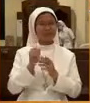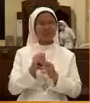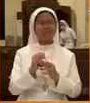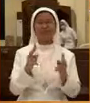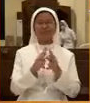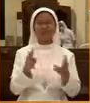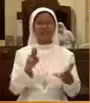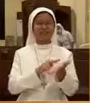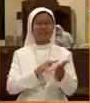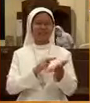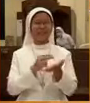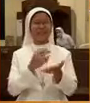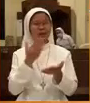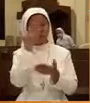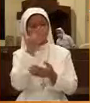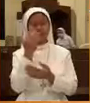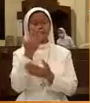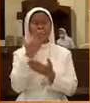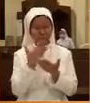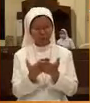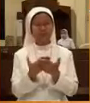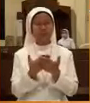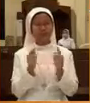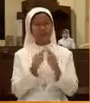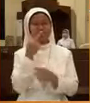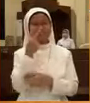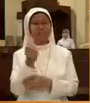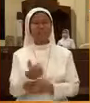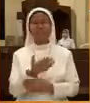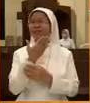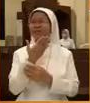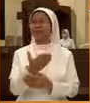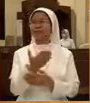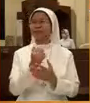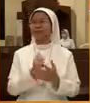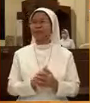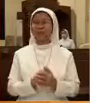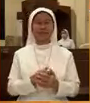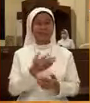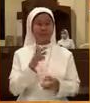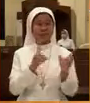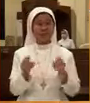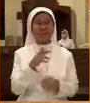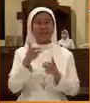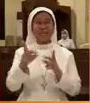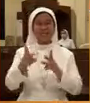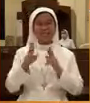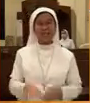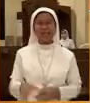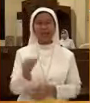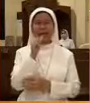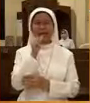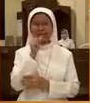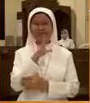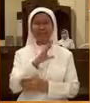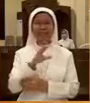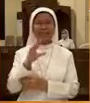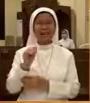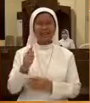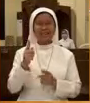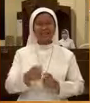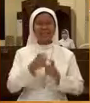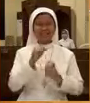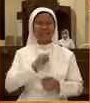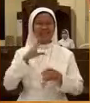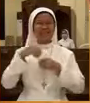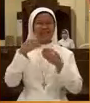you. Natanggap mo ba yung pinadala kong pili? Salamat. At saka yung essence.